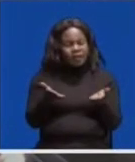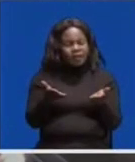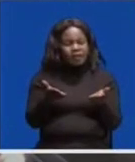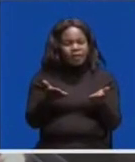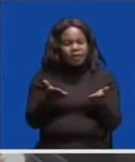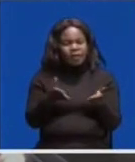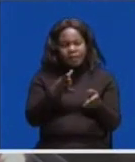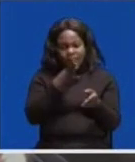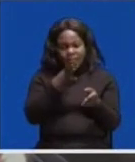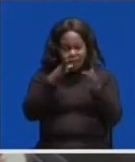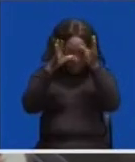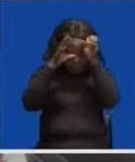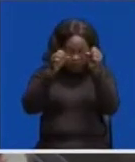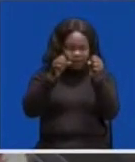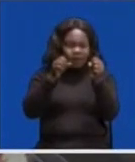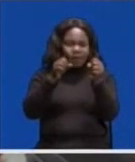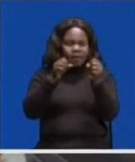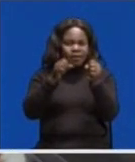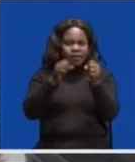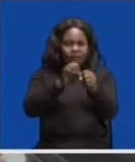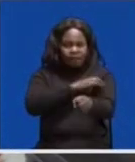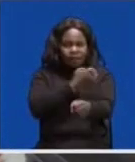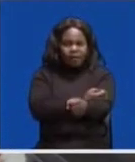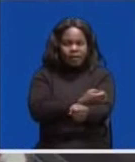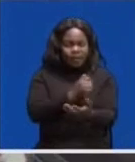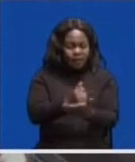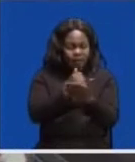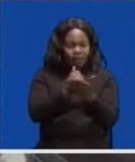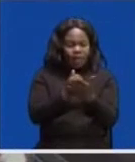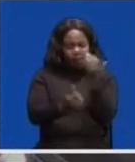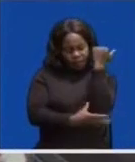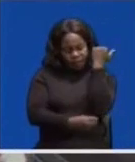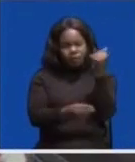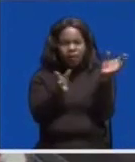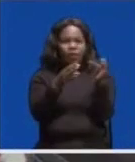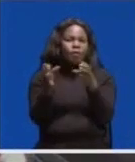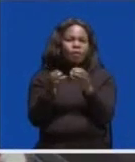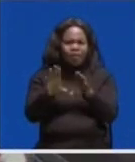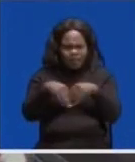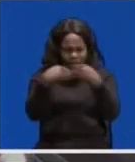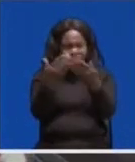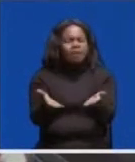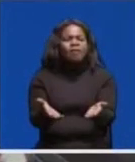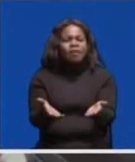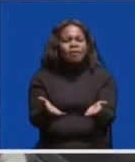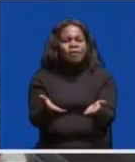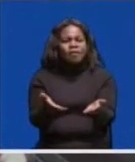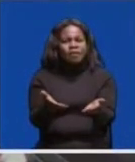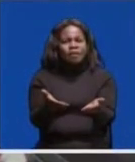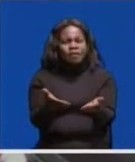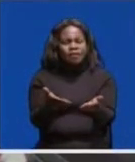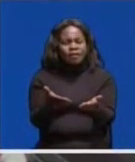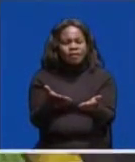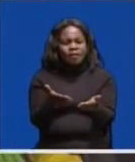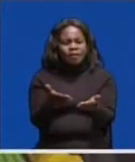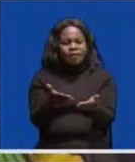vivid efforts you are making in helping our vulnerable communities by giving them hope of